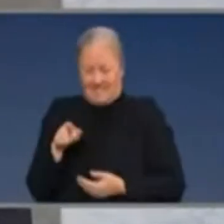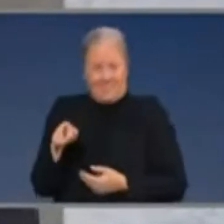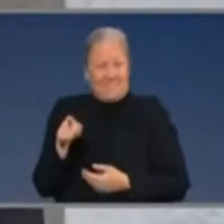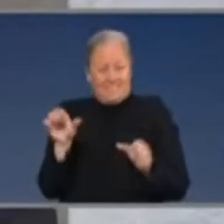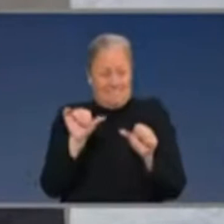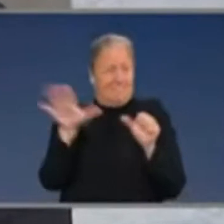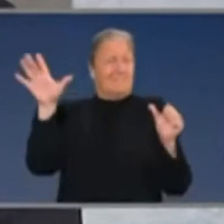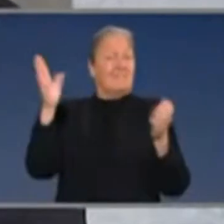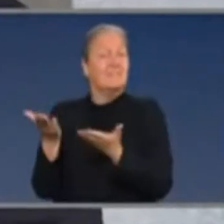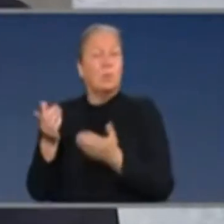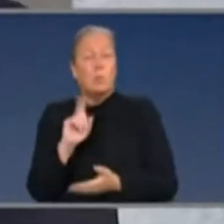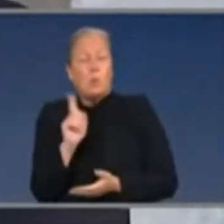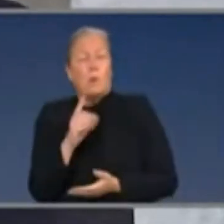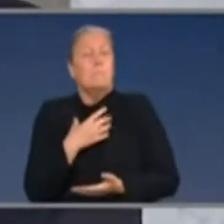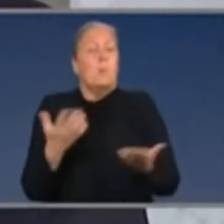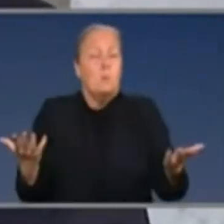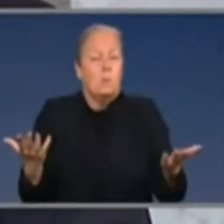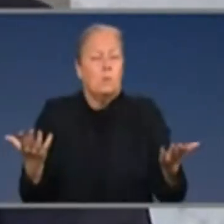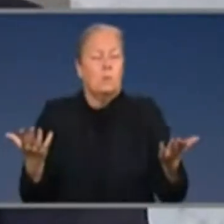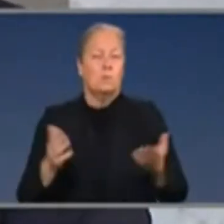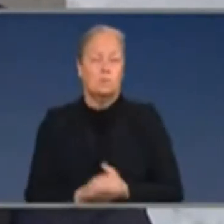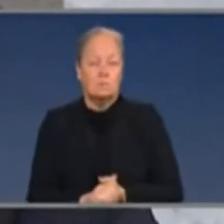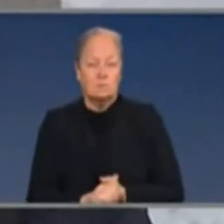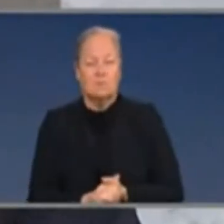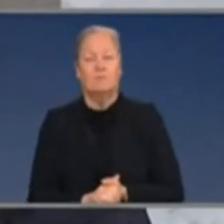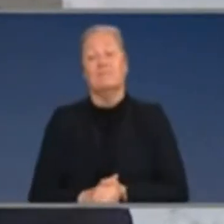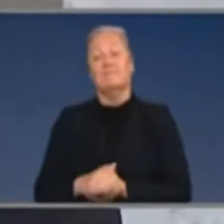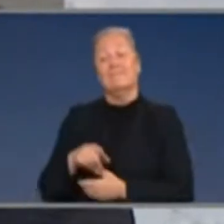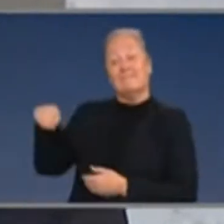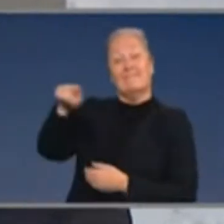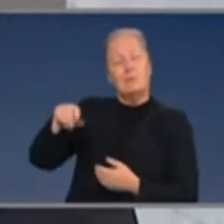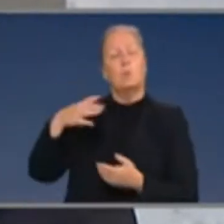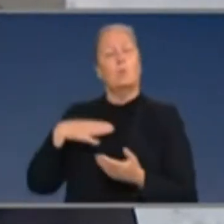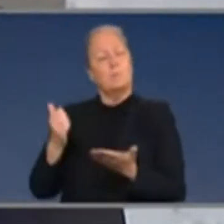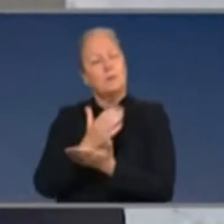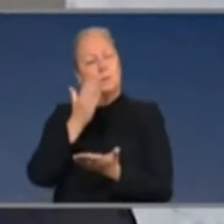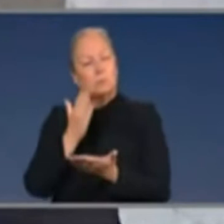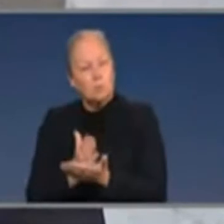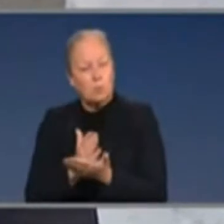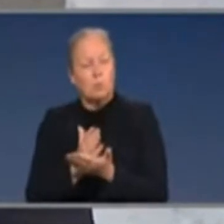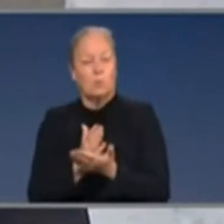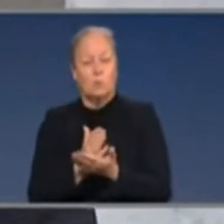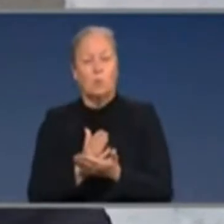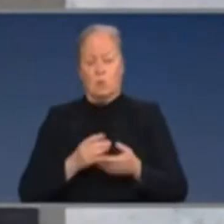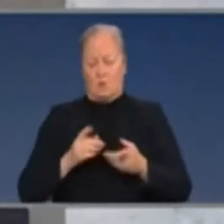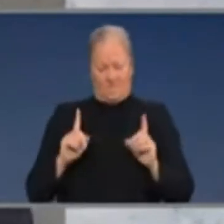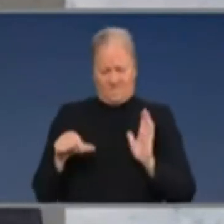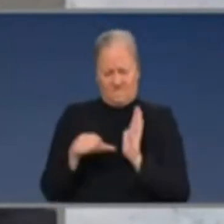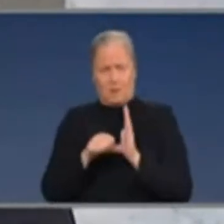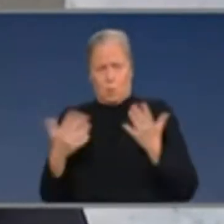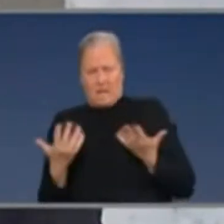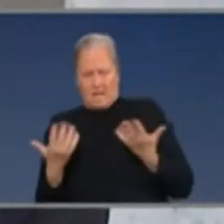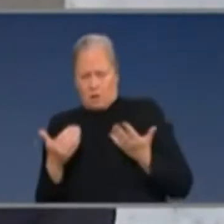closer to the ground than that. Now, that just, in the first instance, involves ensuring that the balance of how funding is delivered